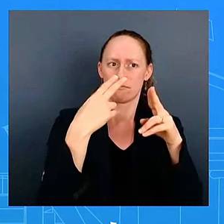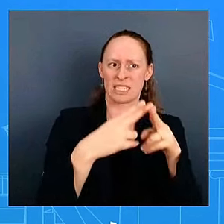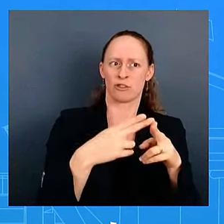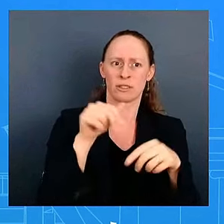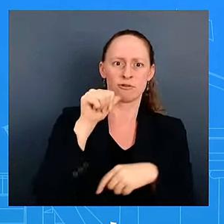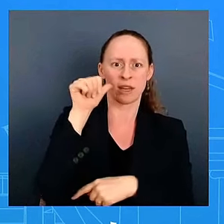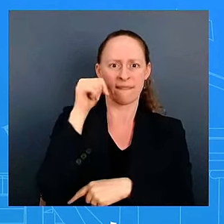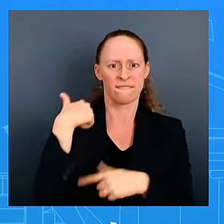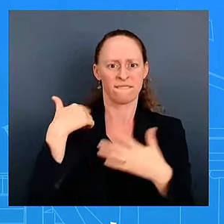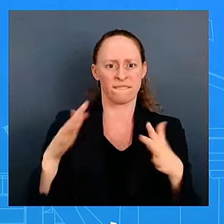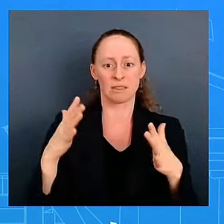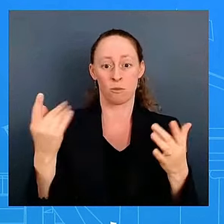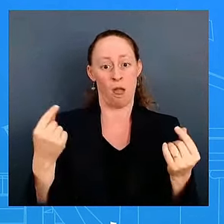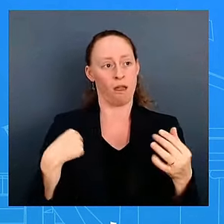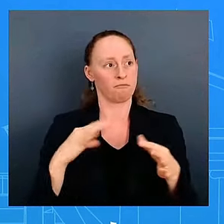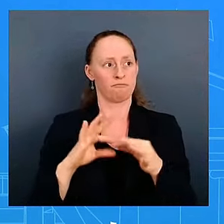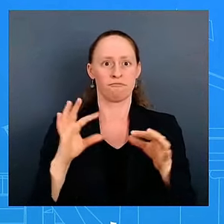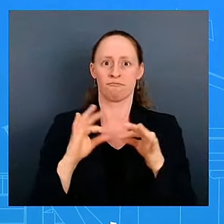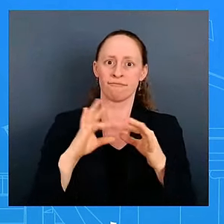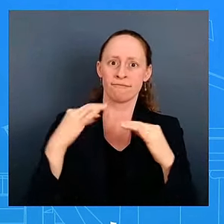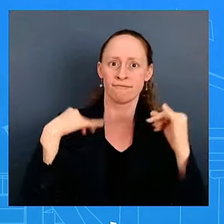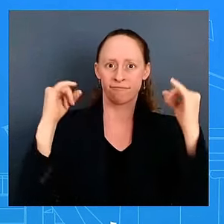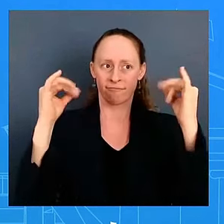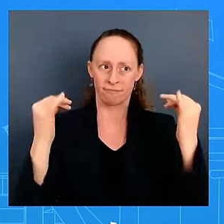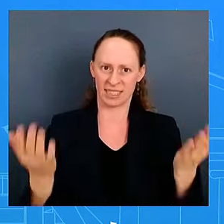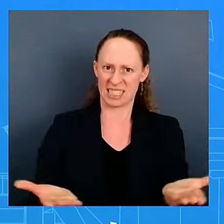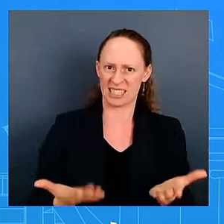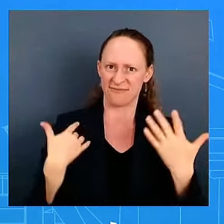lectern at this podium yesterday.